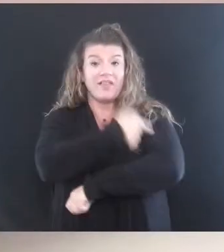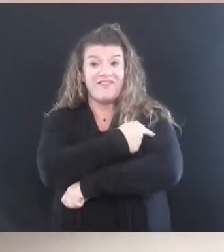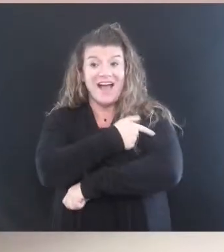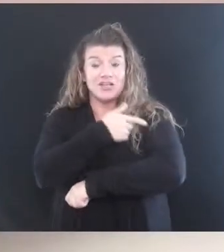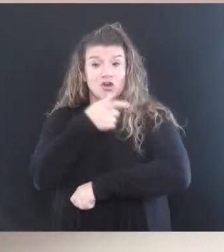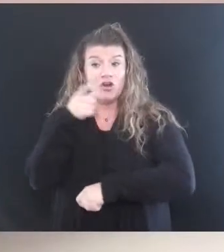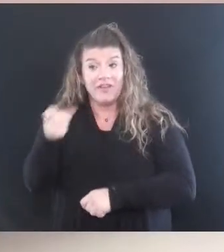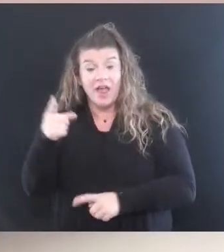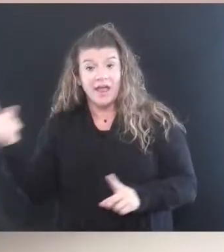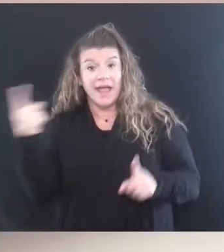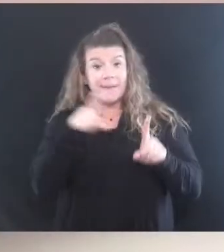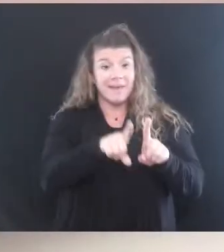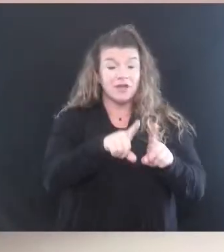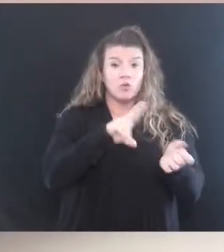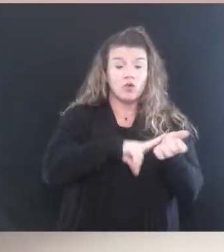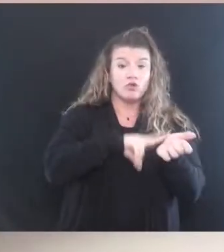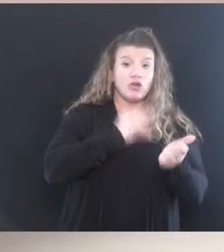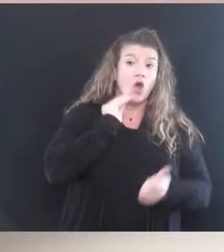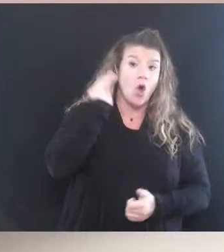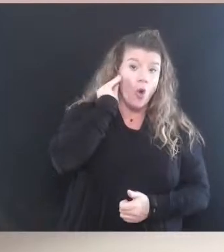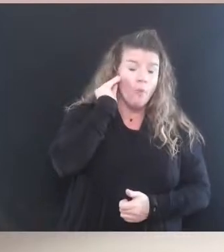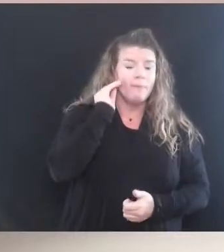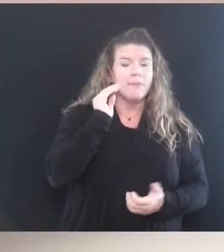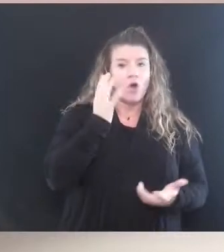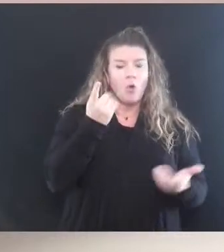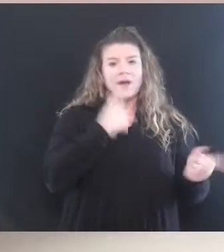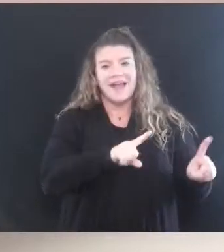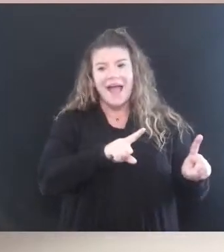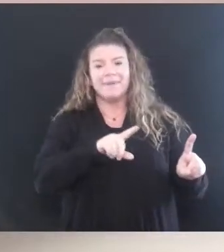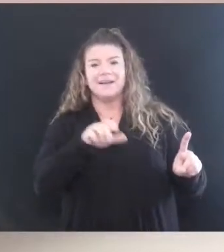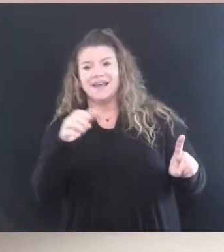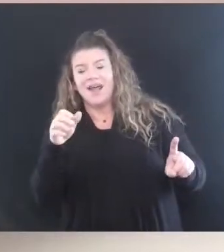came in to a nursing home, or vice versa,